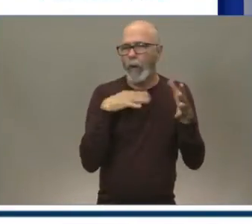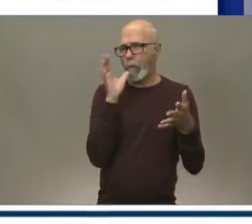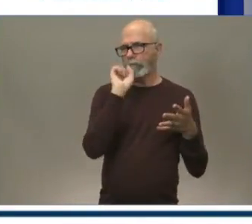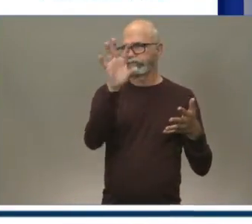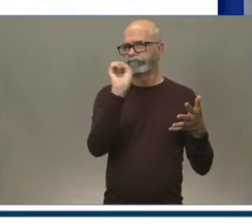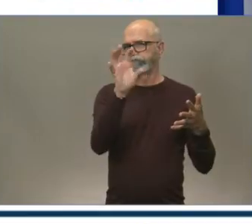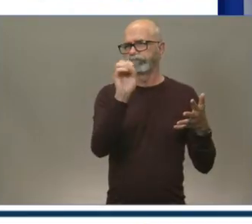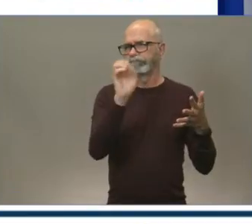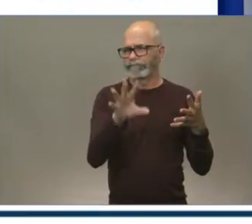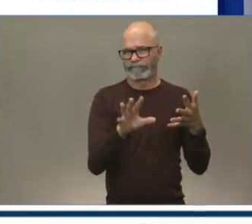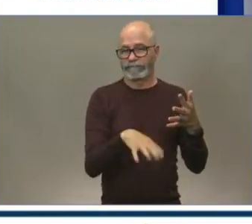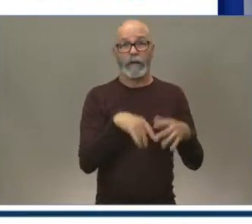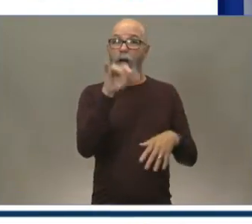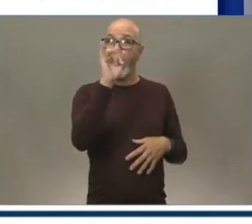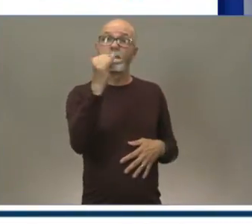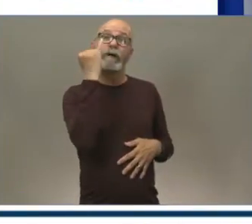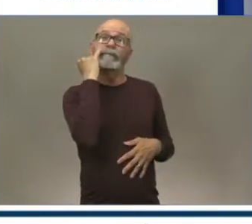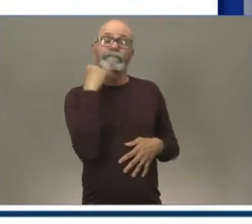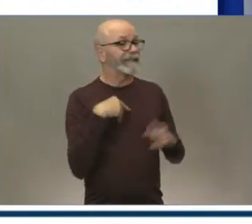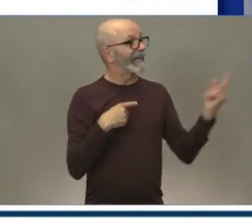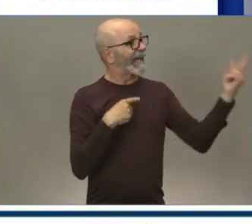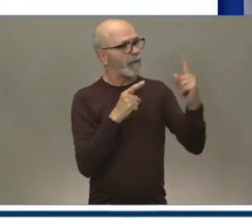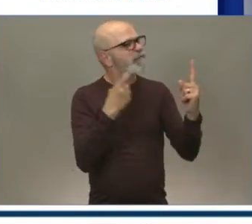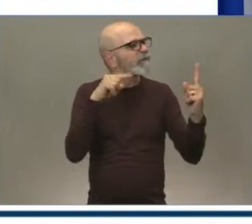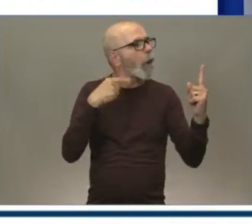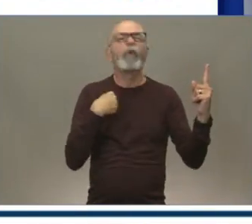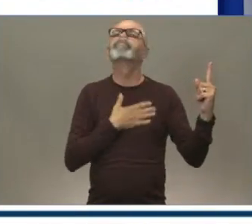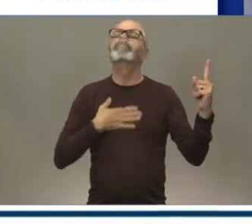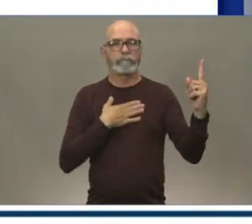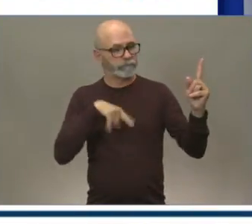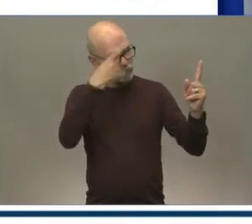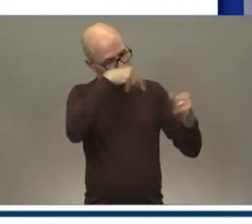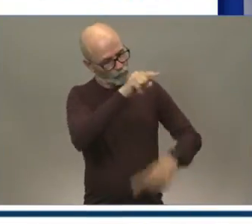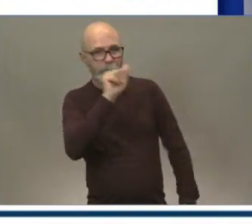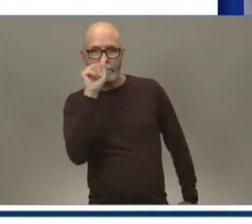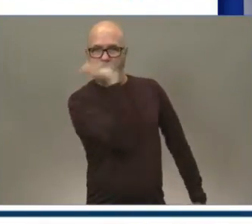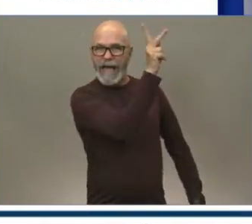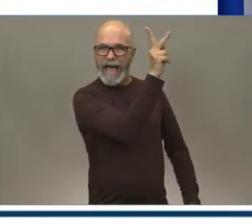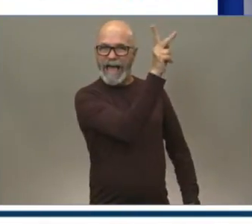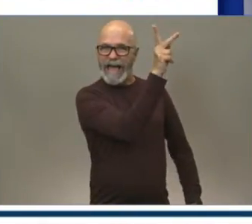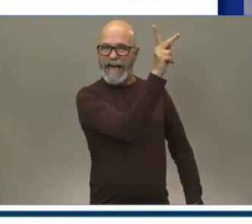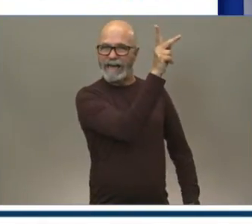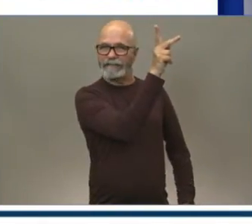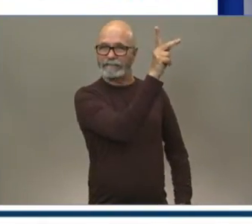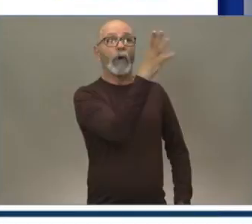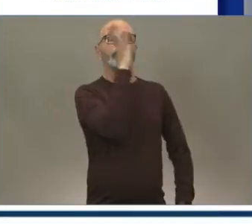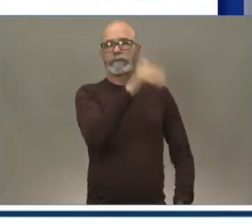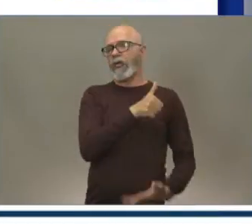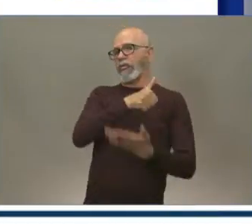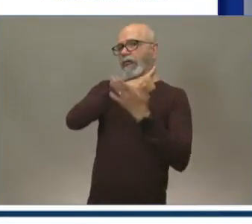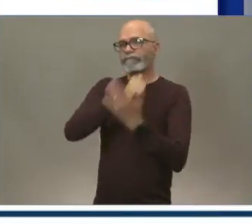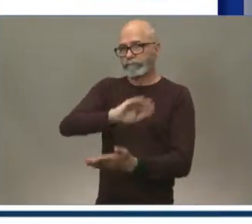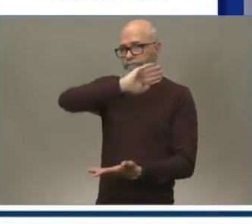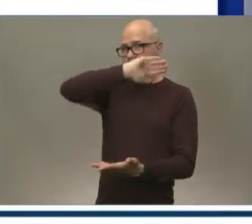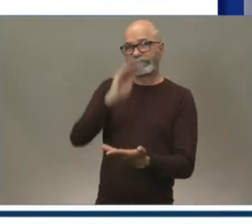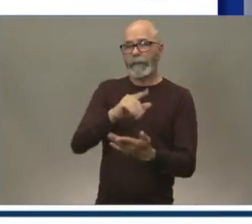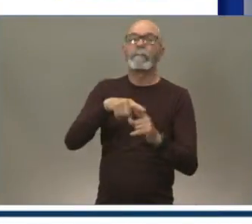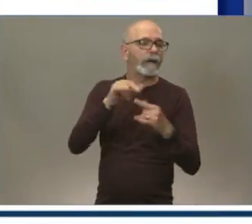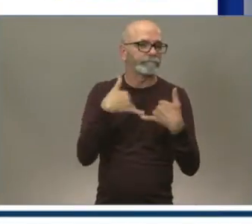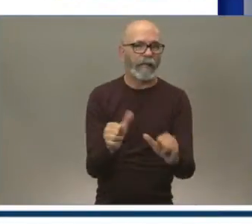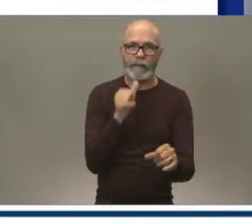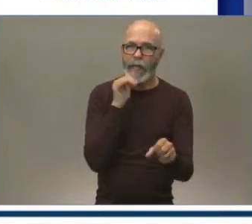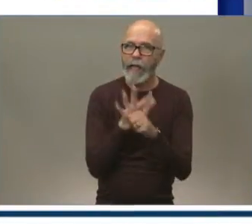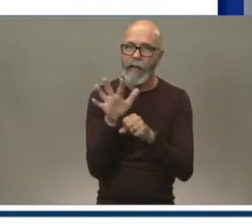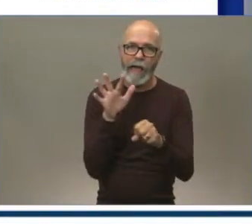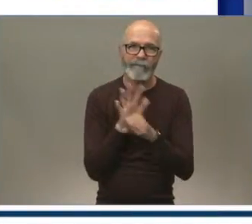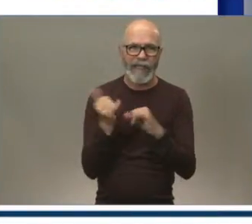border. These measures will help, but they aren't enough on their own. Over the last several weeks, Dr. Strang and I have